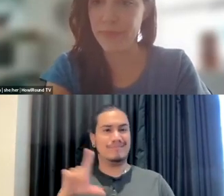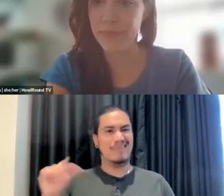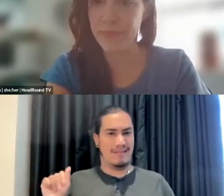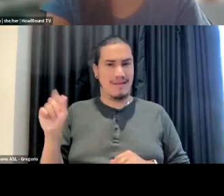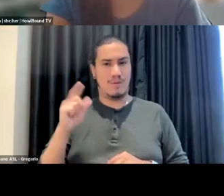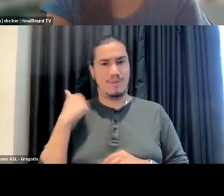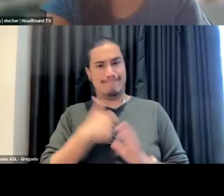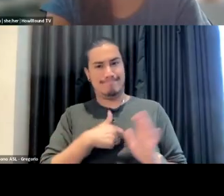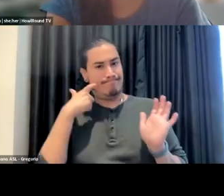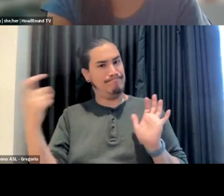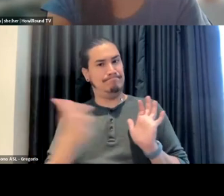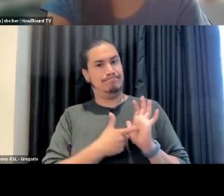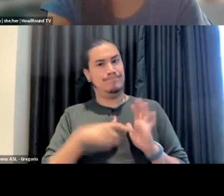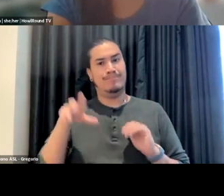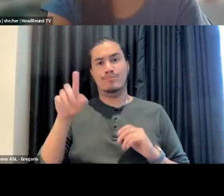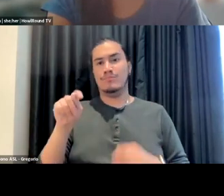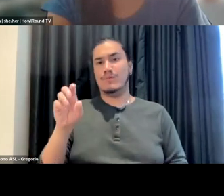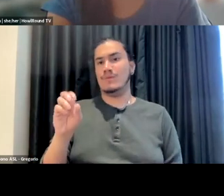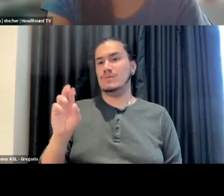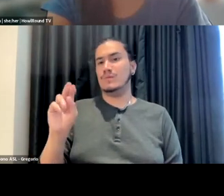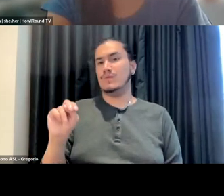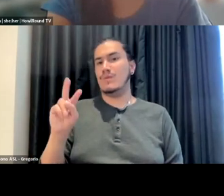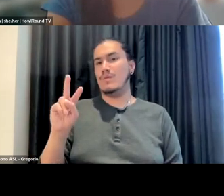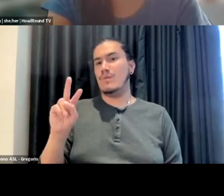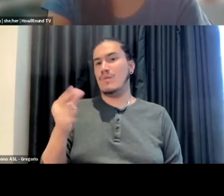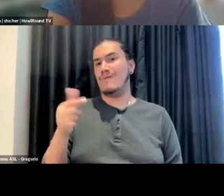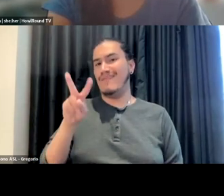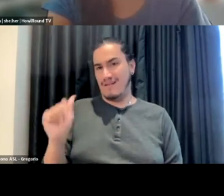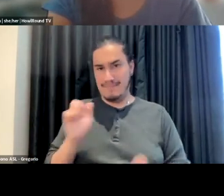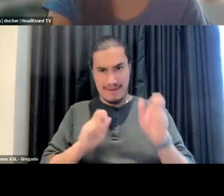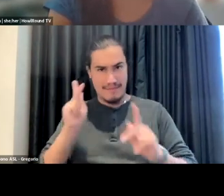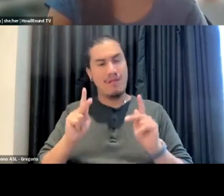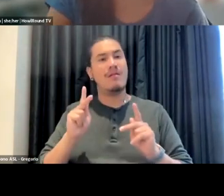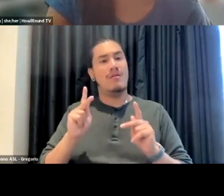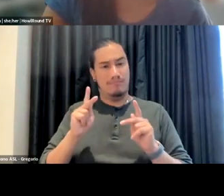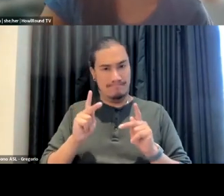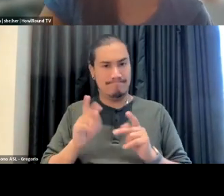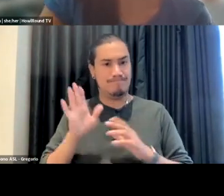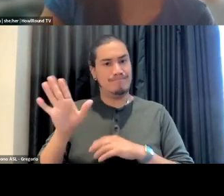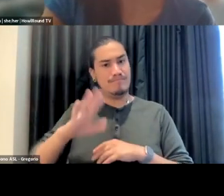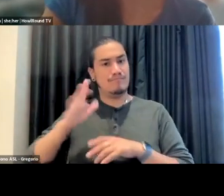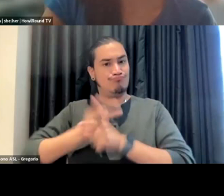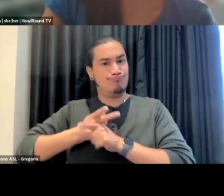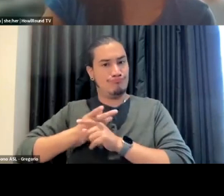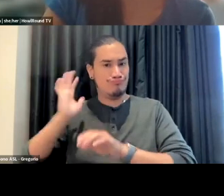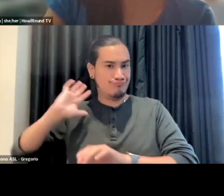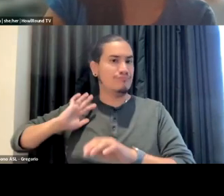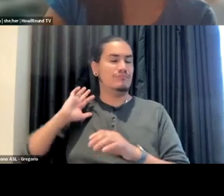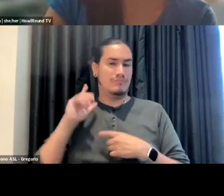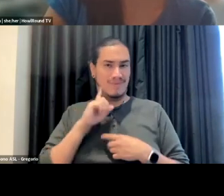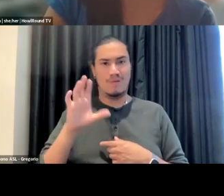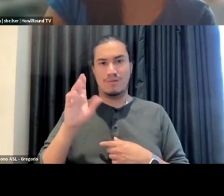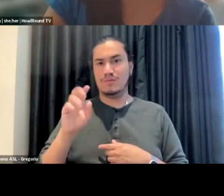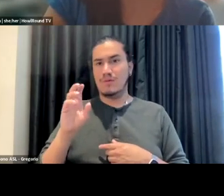we acknowledge the Tongva people as the traditional land caretakers of Otavangar, and also the importance of